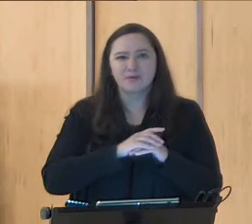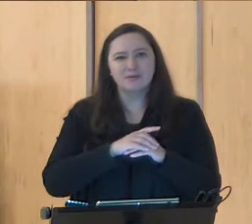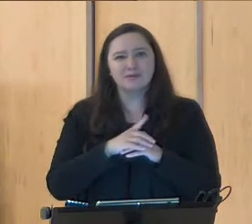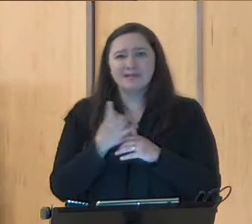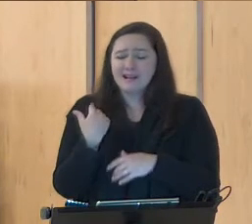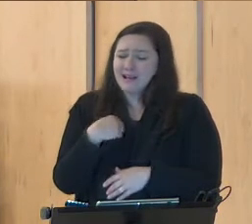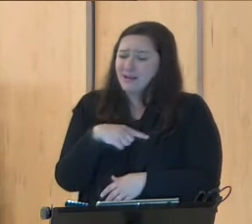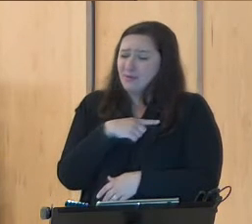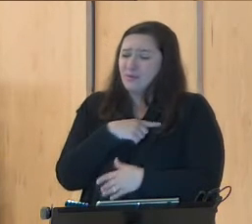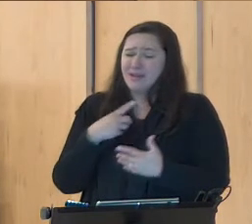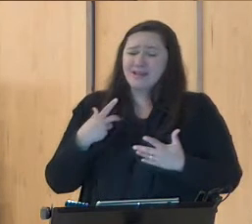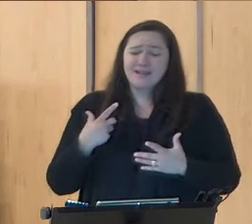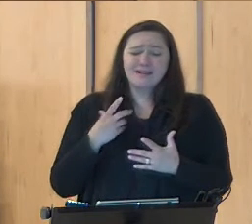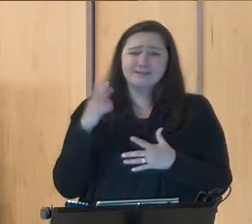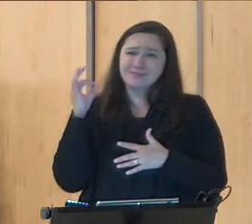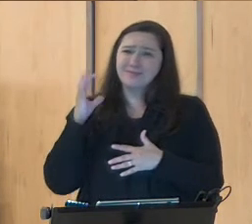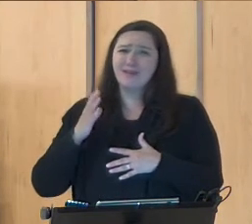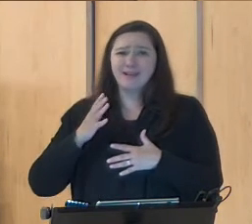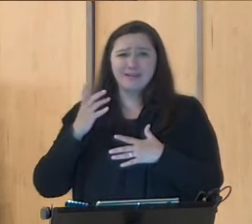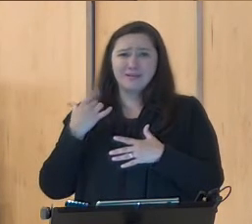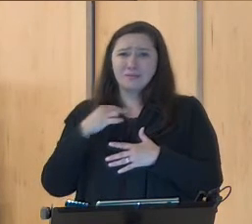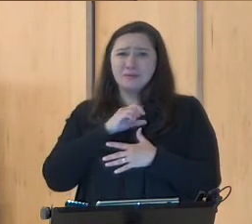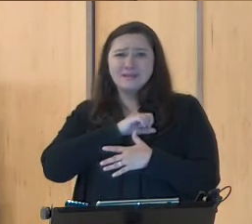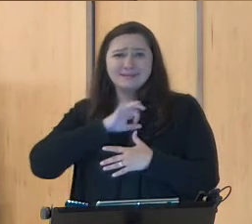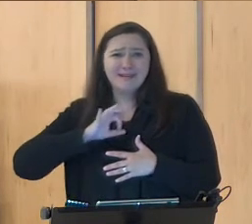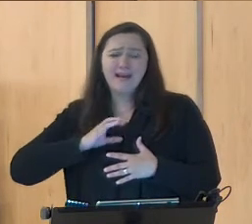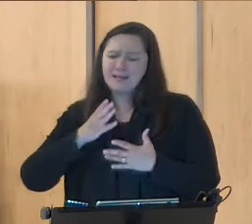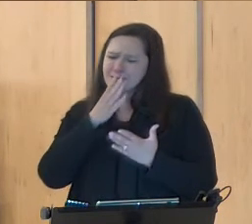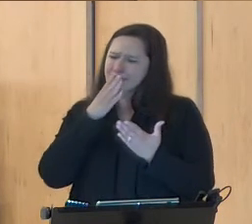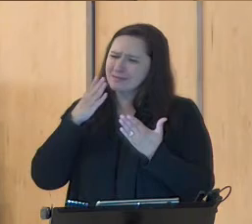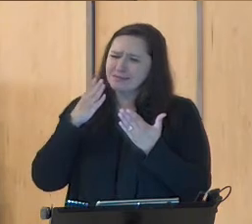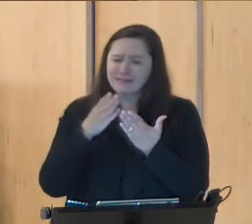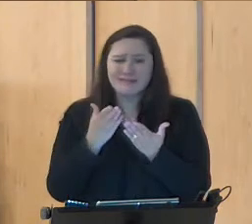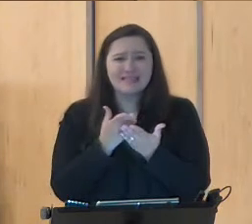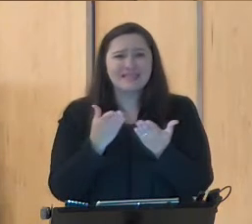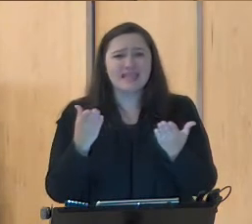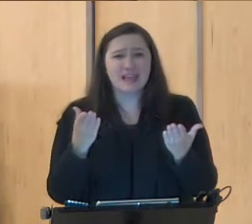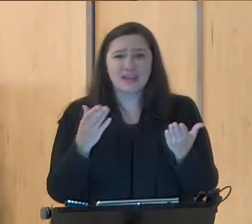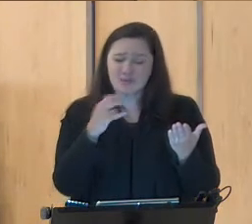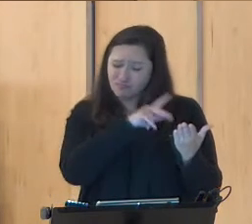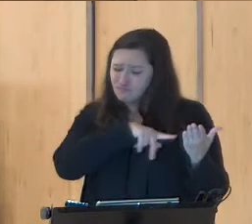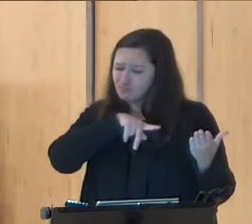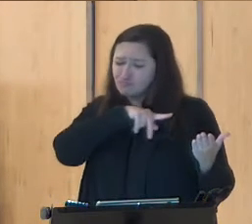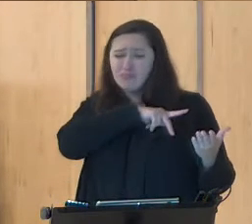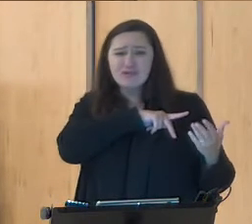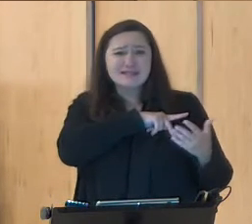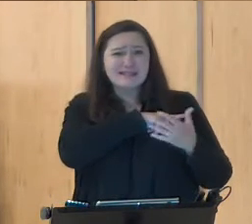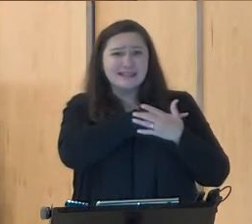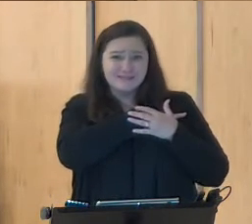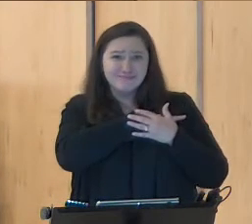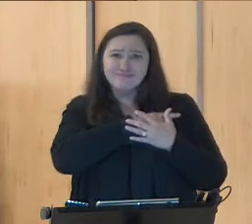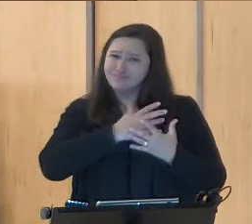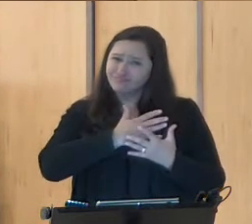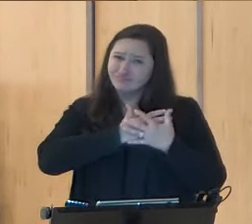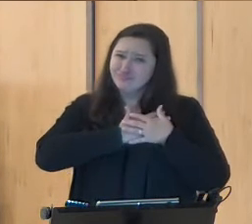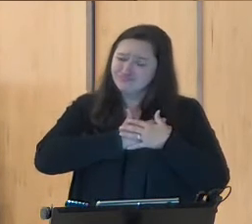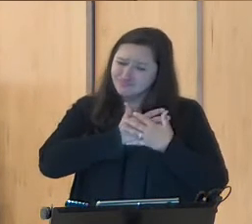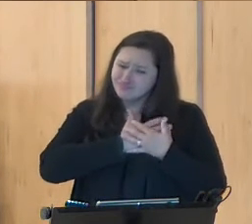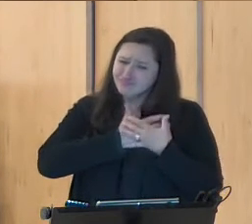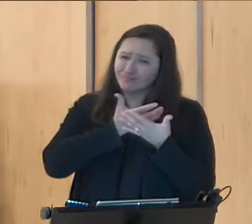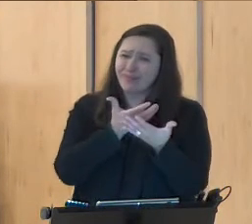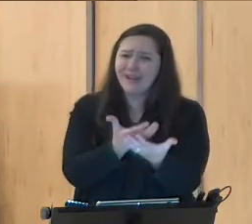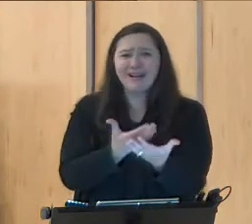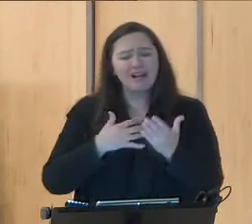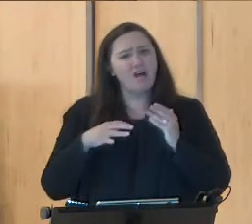you for that. And I want to say this personally too. These sometimes are